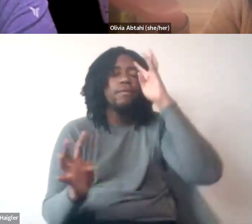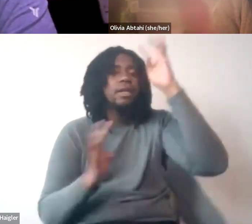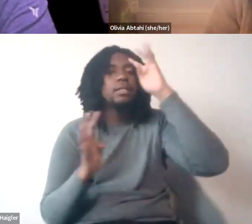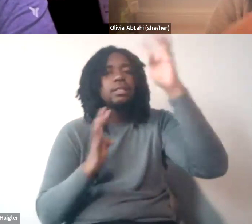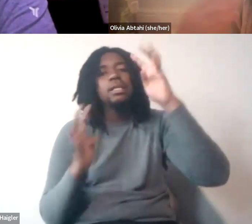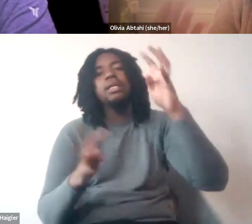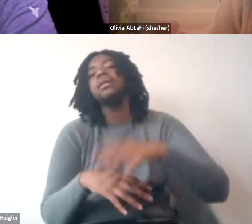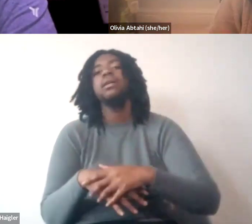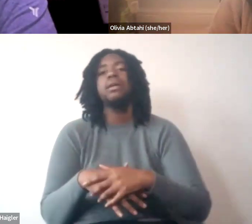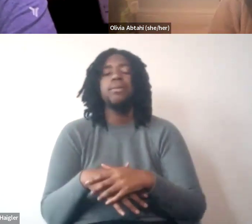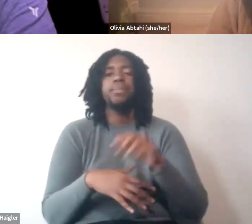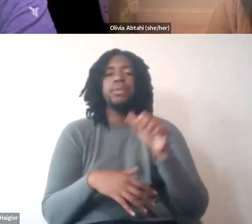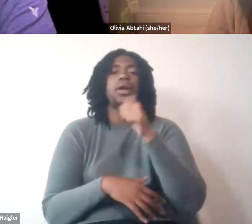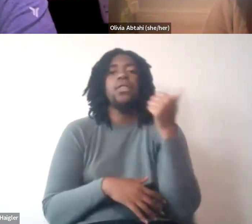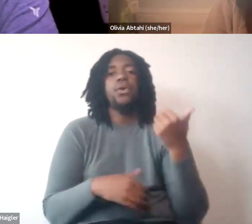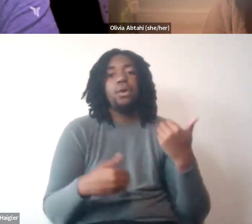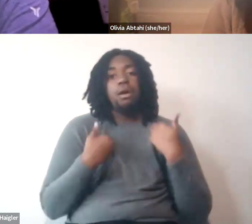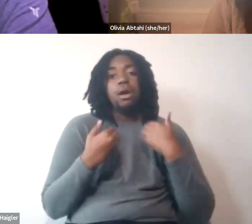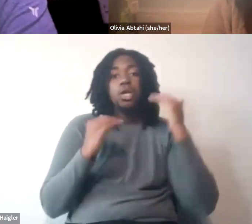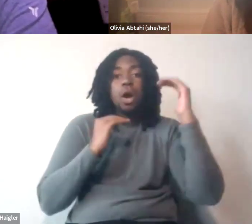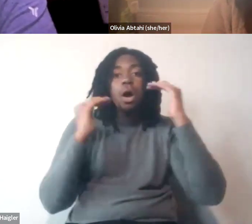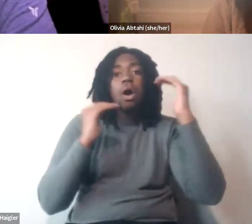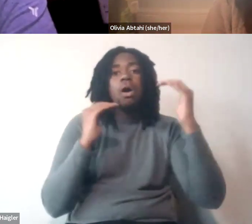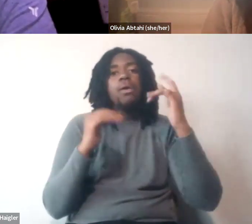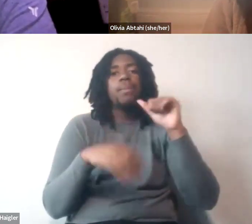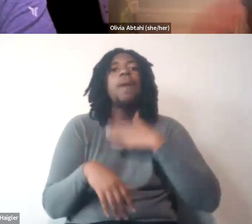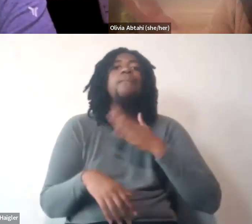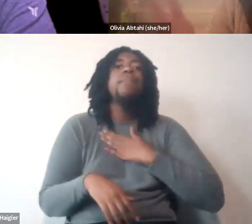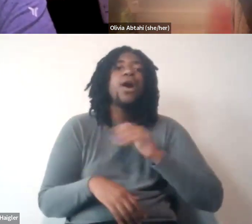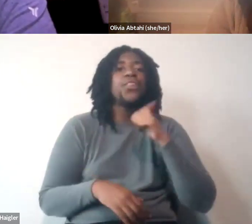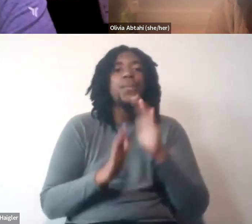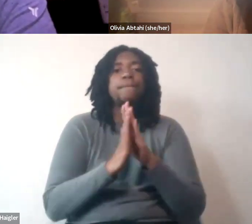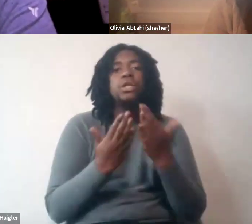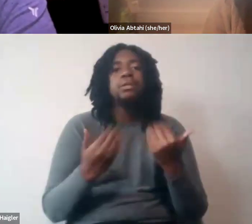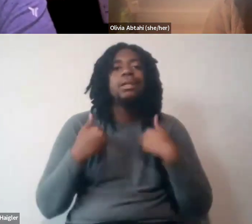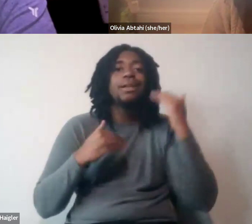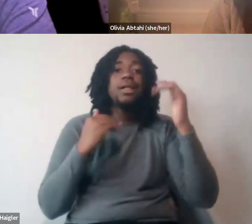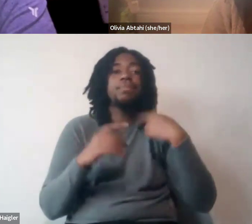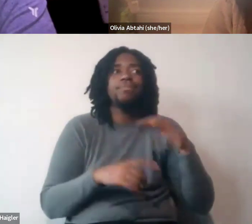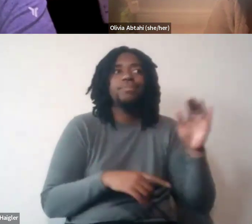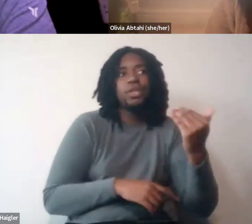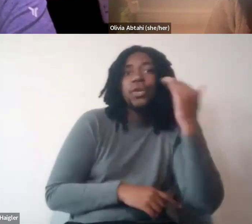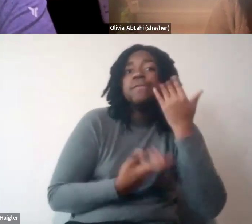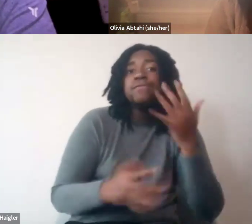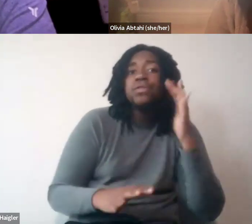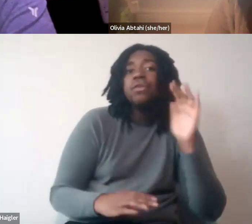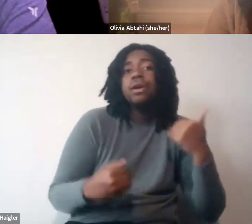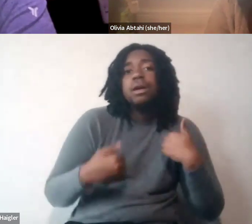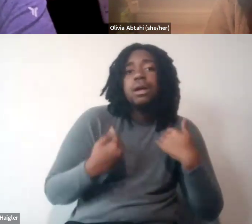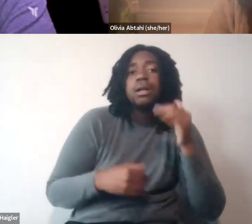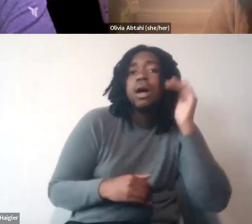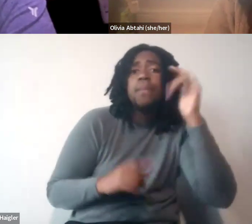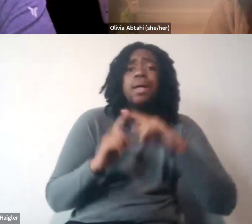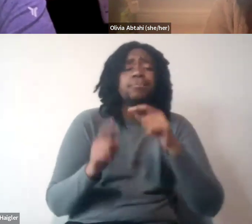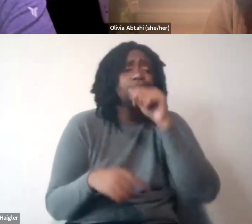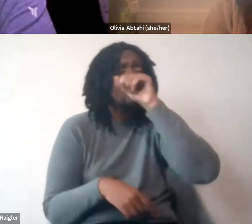Fire are YA contemporary. And what's so funny is that that's what I'm known for. But yeah, I absolutely love fantasy and sci-fi.